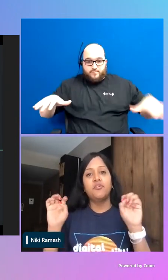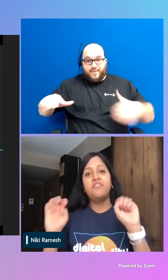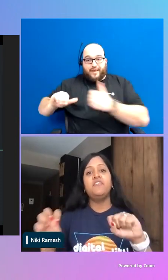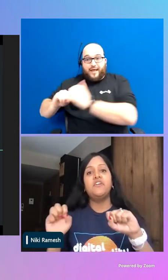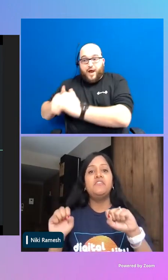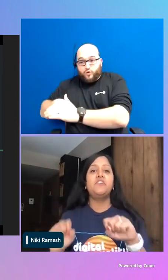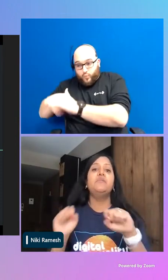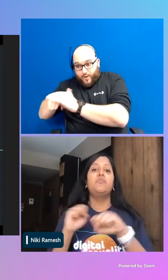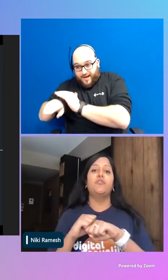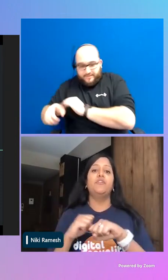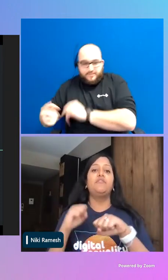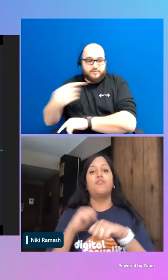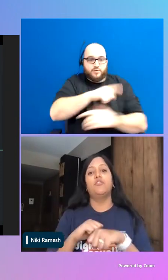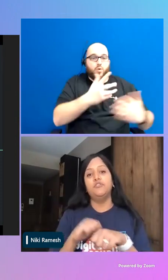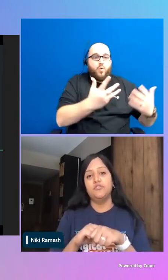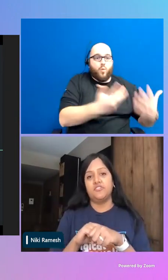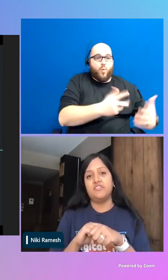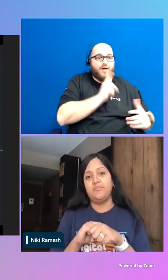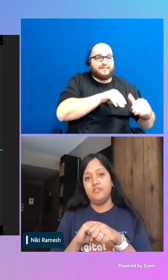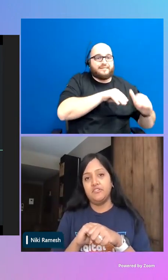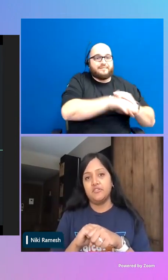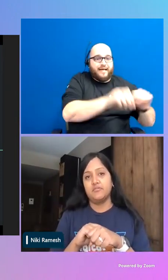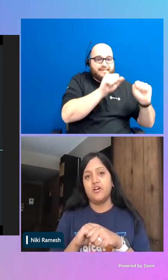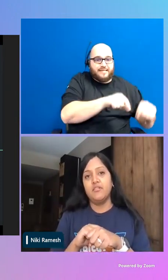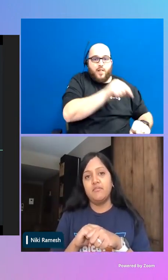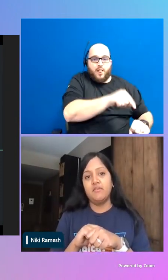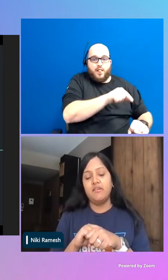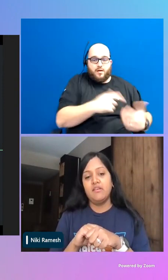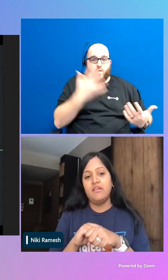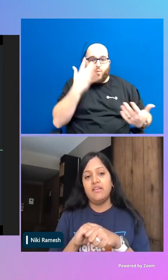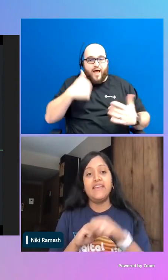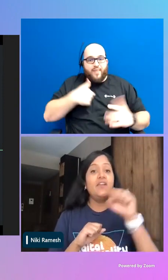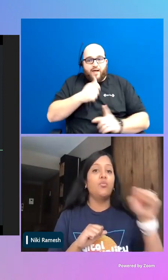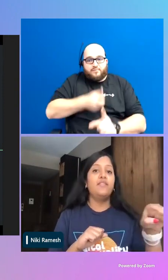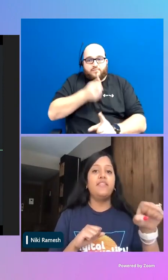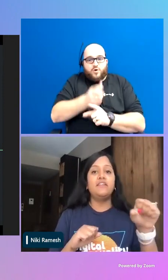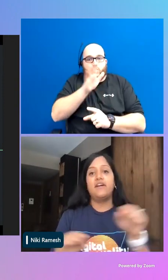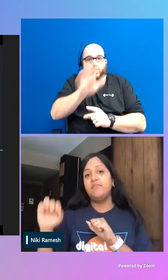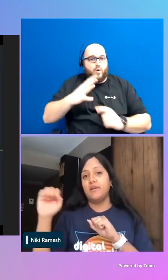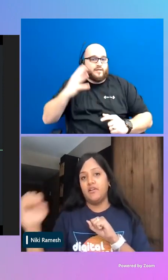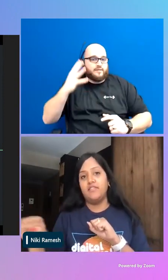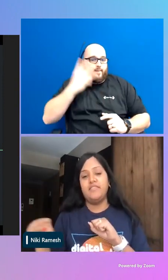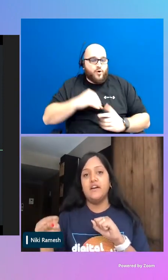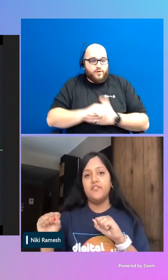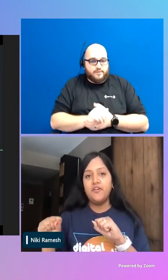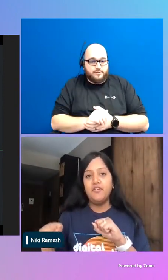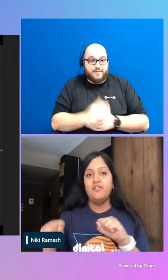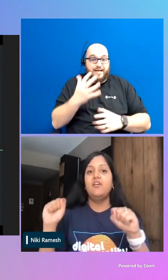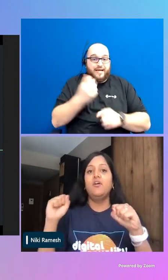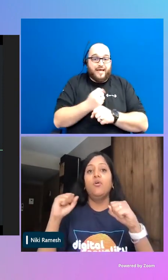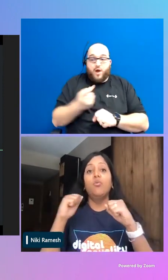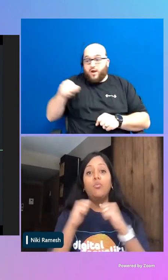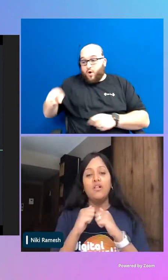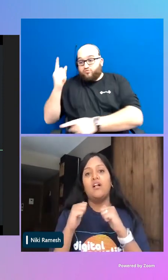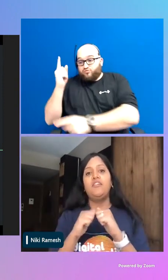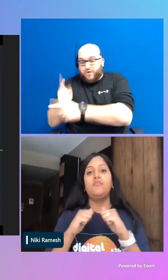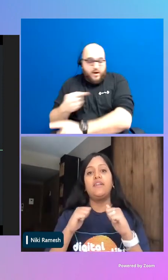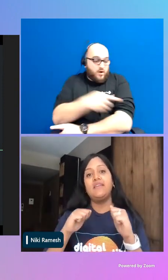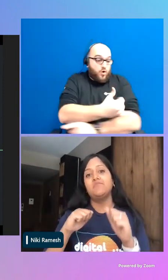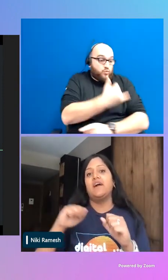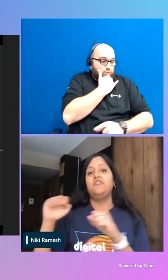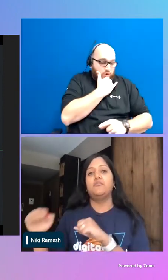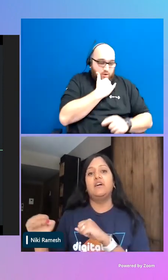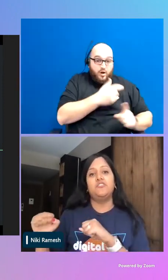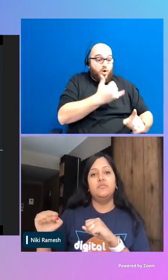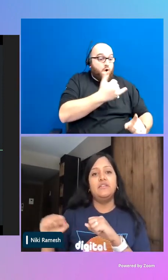they're both very, very important for your user experience overall. Getting one thing right, but not the other, will